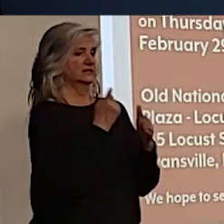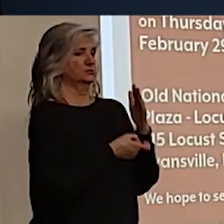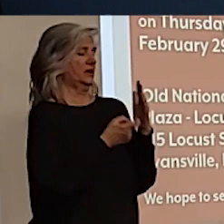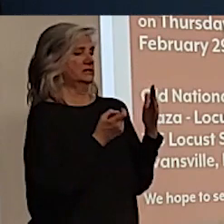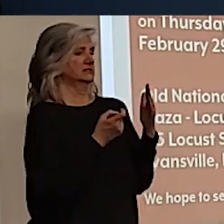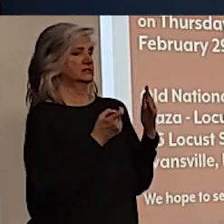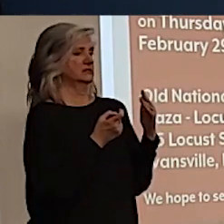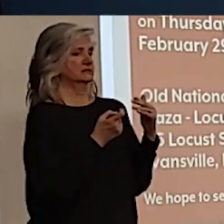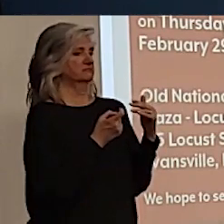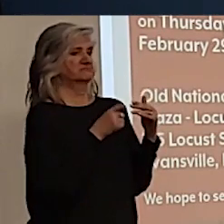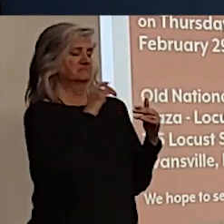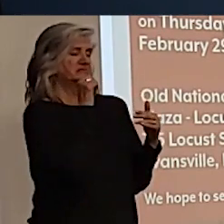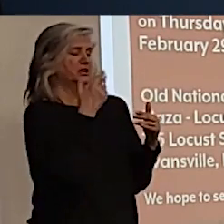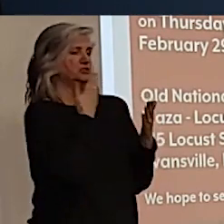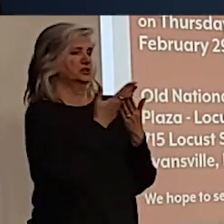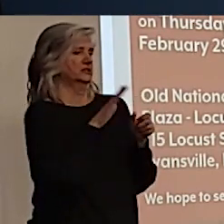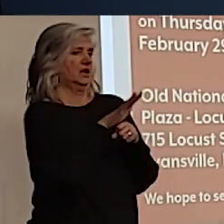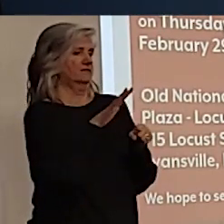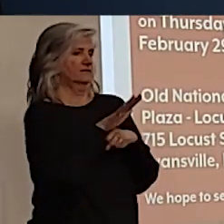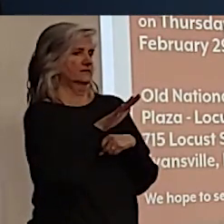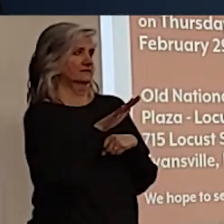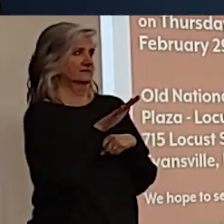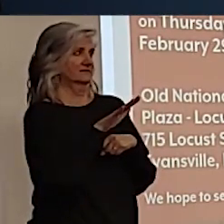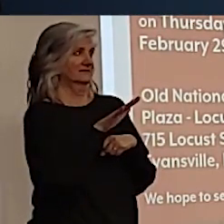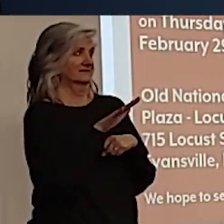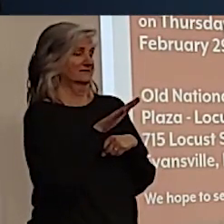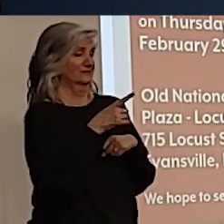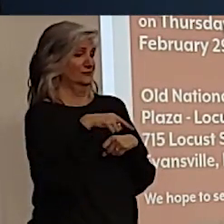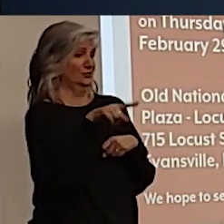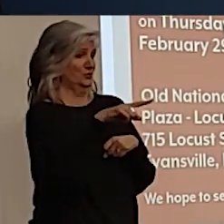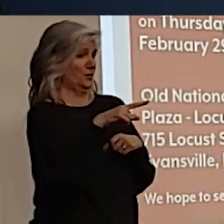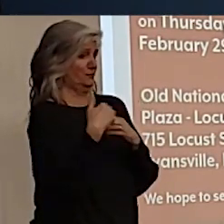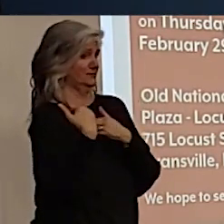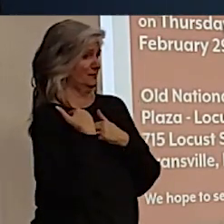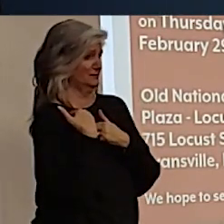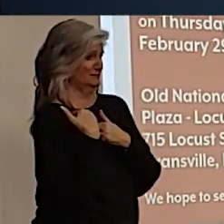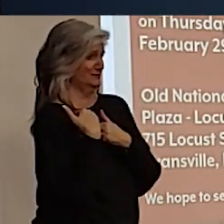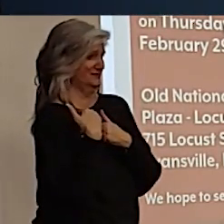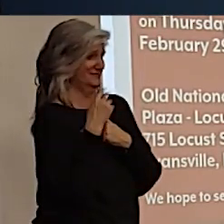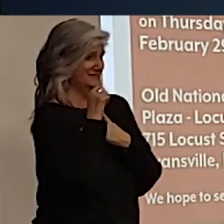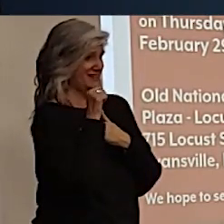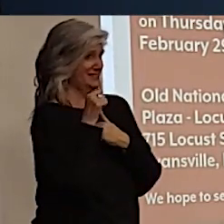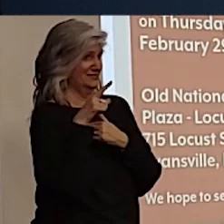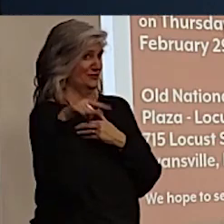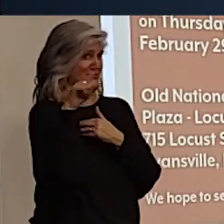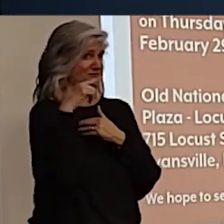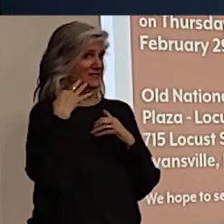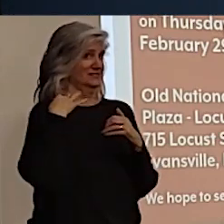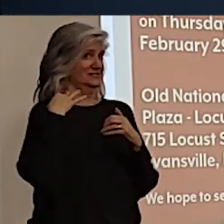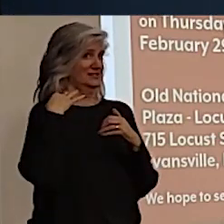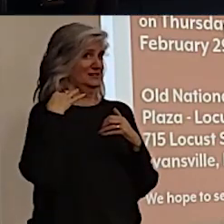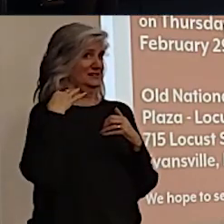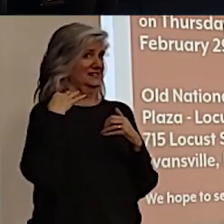These rates are confiscatory to you guys and captive ratepayers, not those voluntary investors. So,